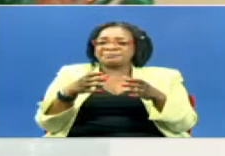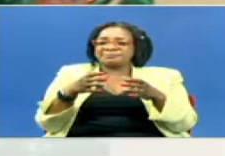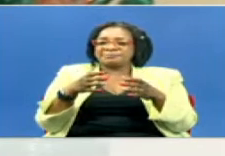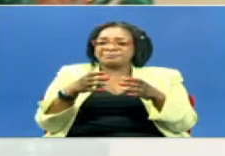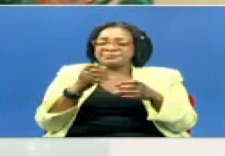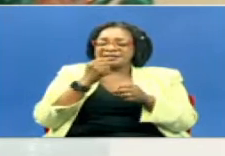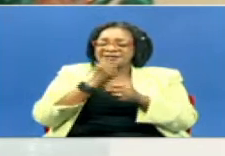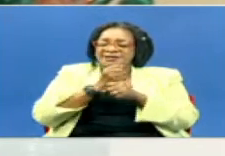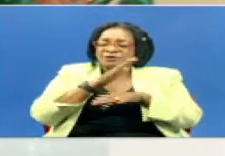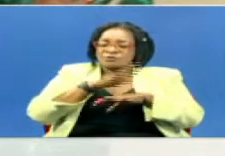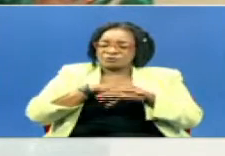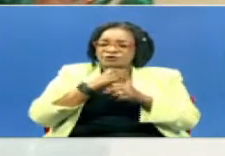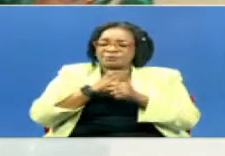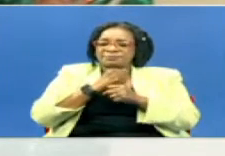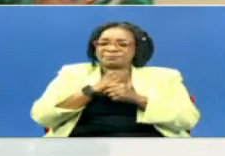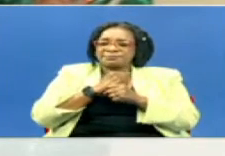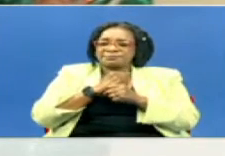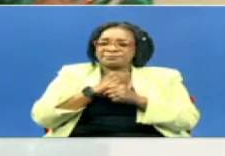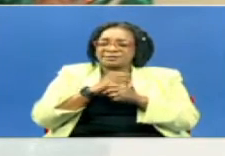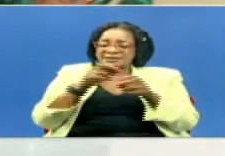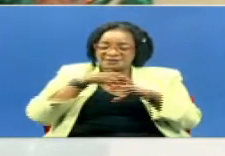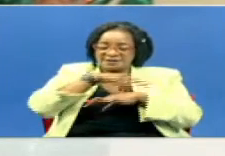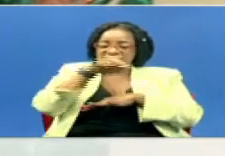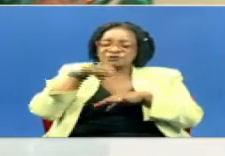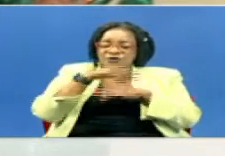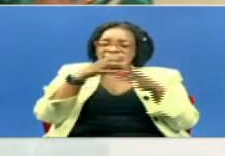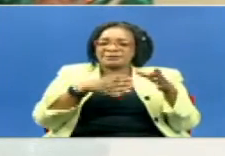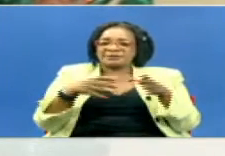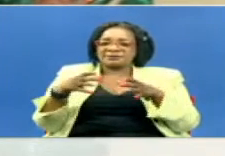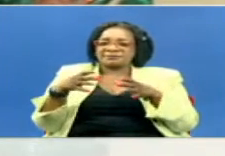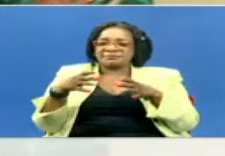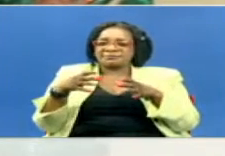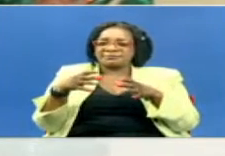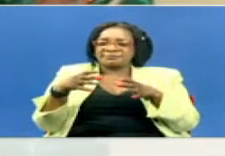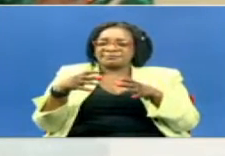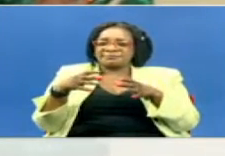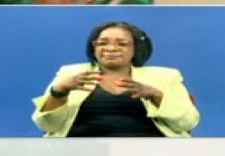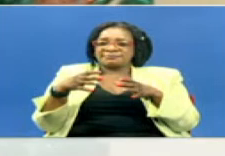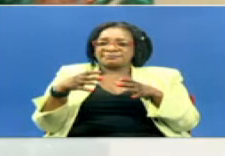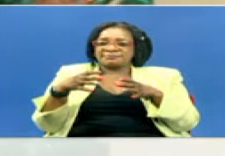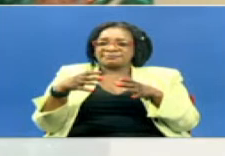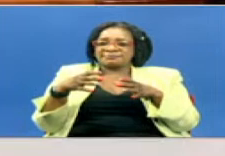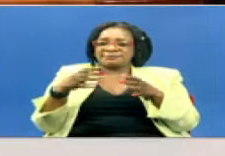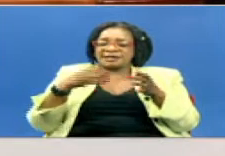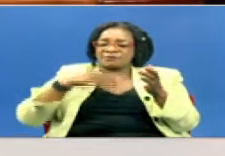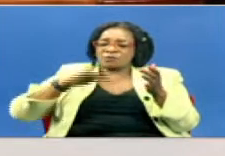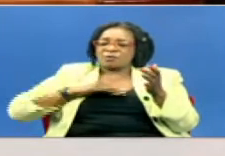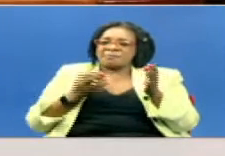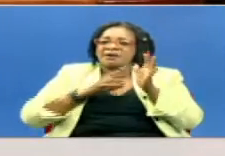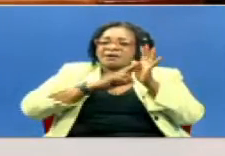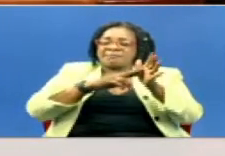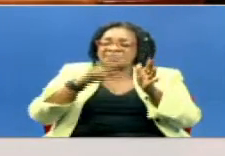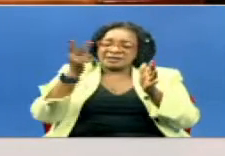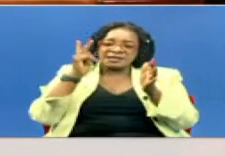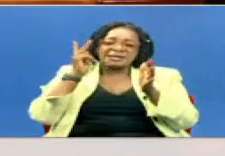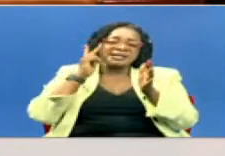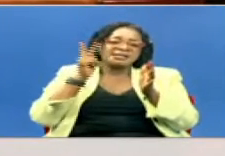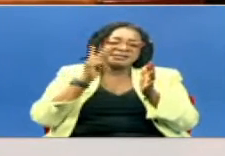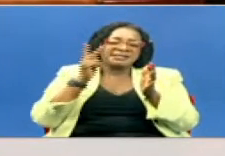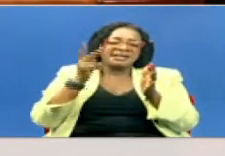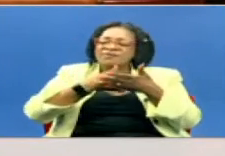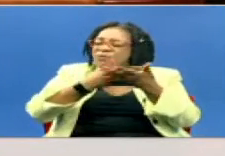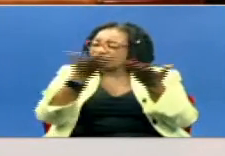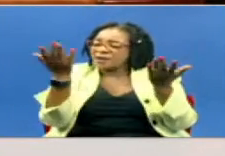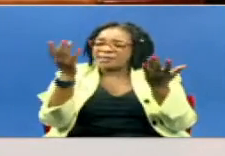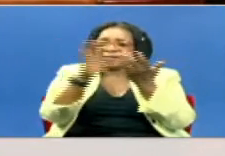great job. It's a national party. We got a county women rep in Kisii. We have leaders everywhere in the country.